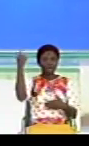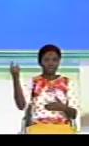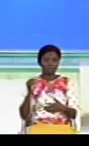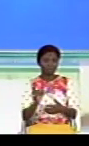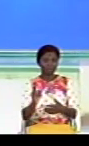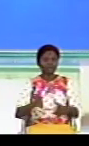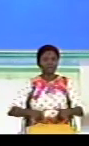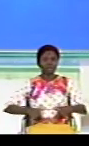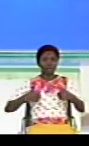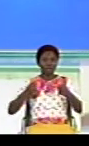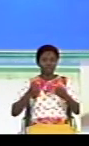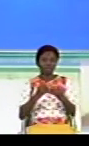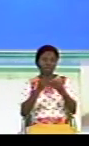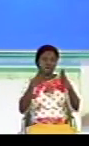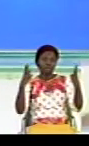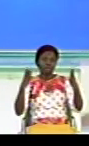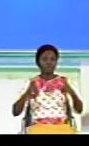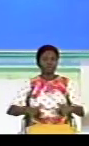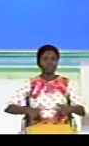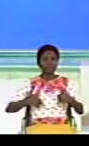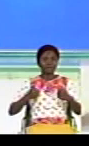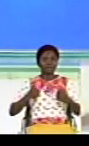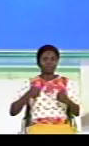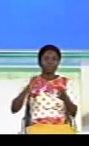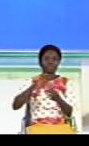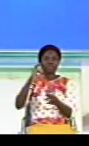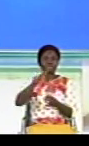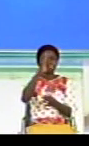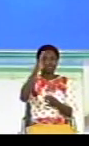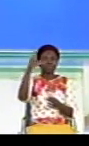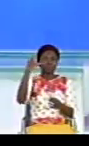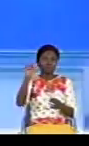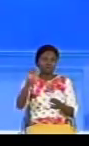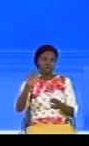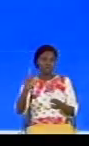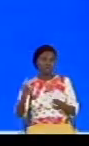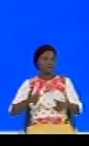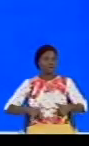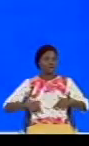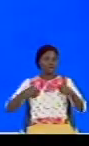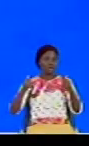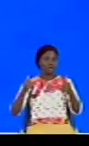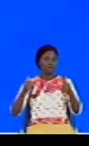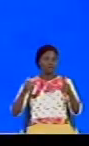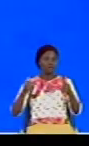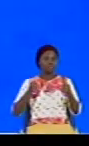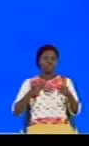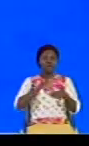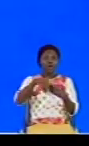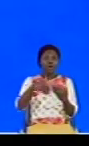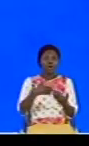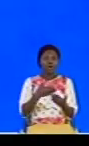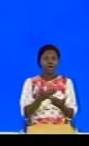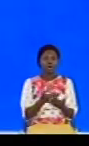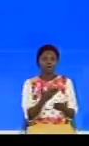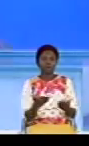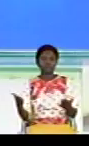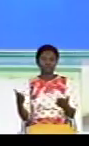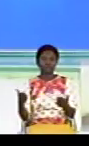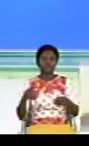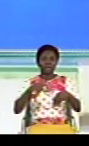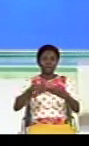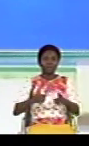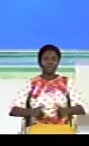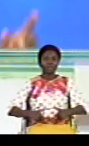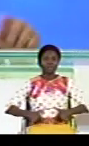life, spiritual life, indeed all things pertaining to life and godliness here